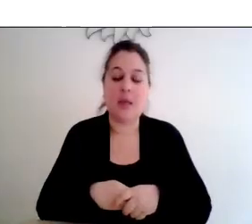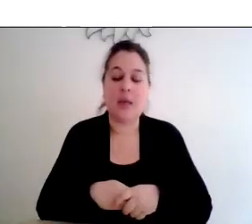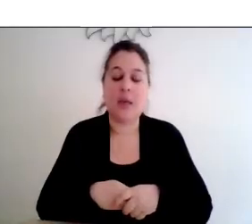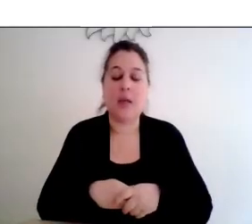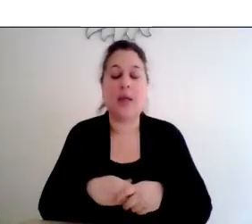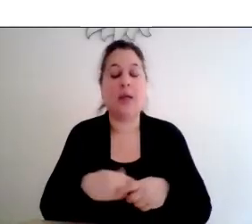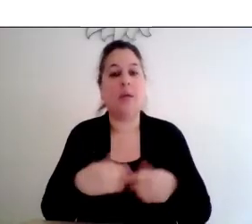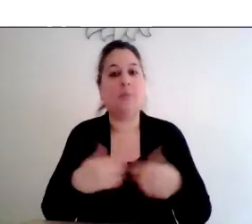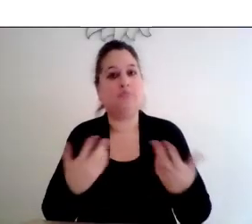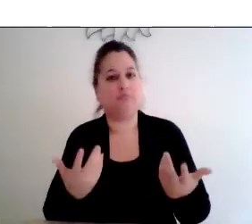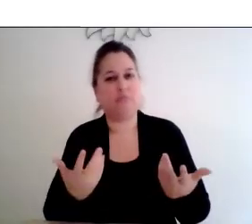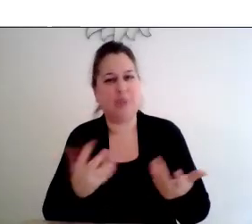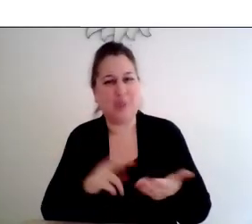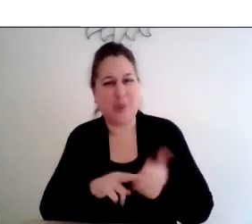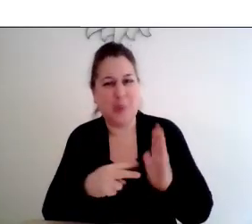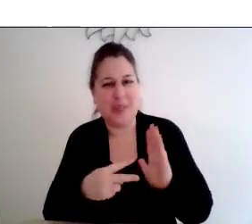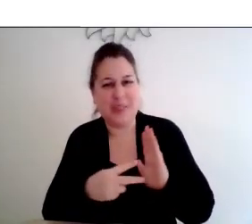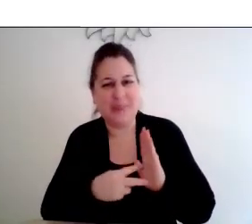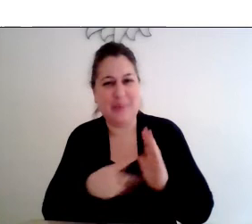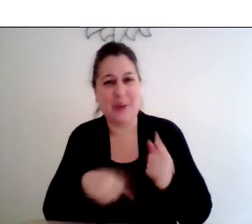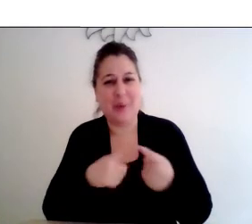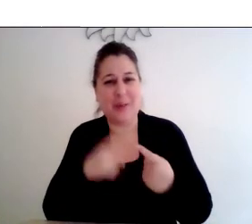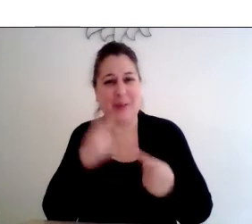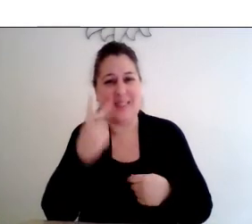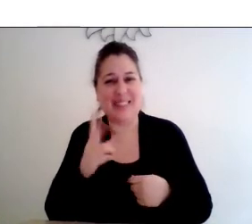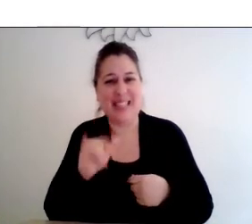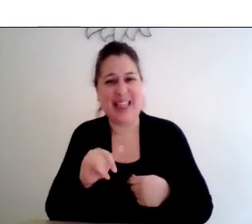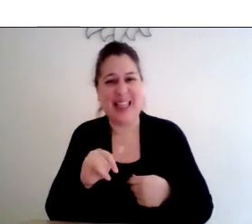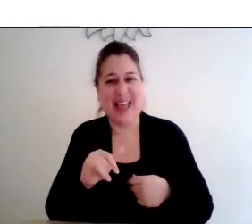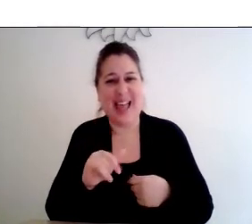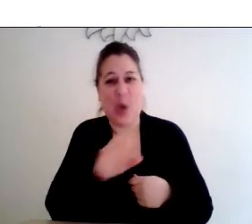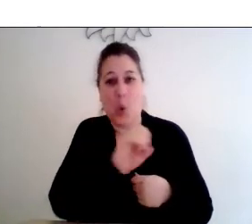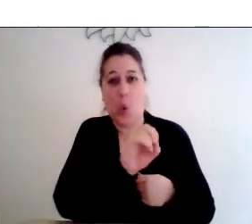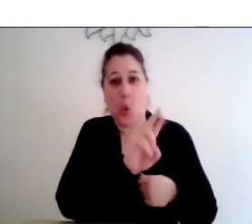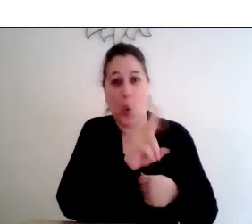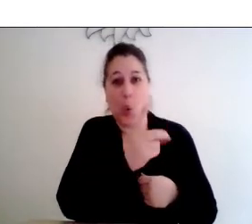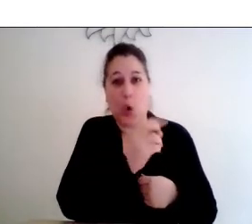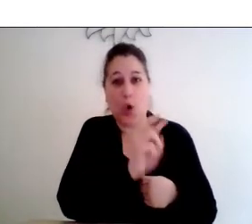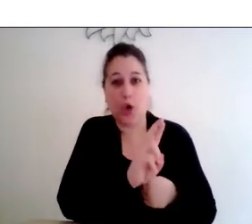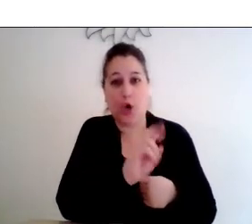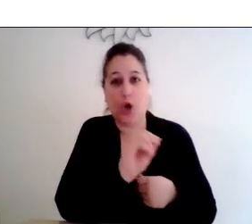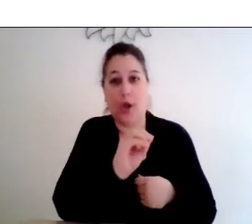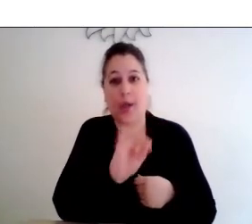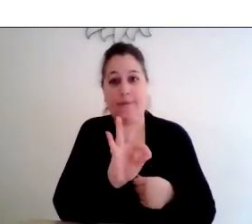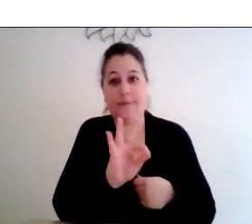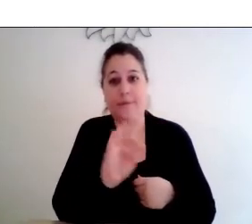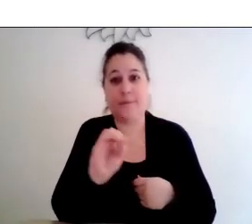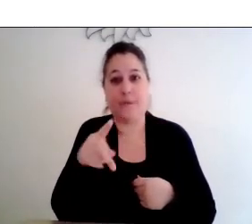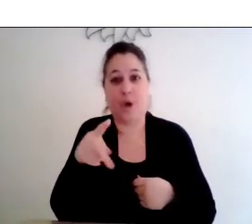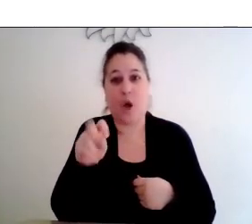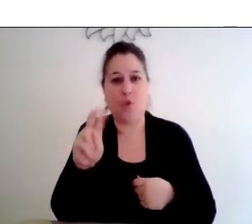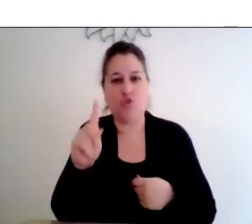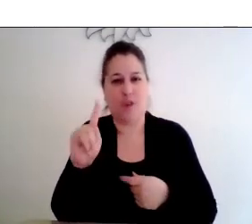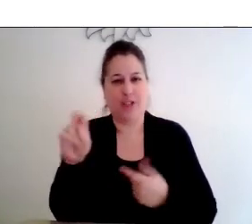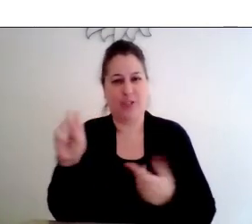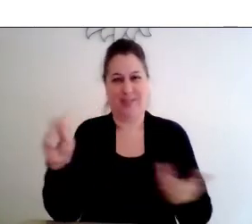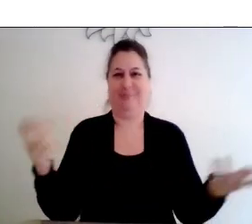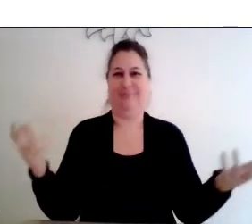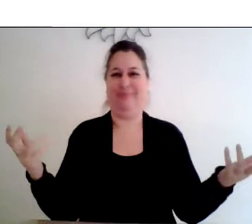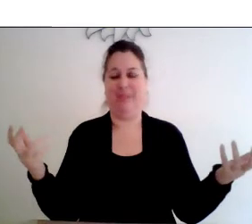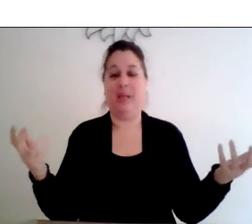What is the order of operations? It's the order you follow to simplify a